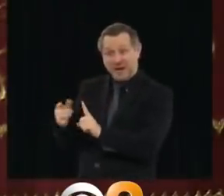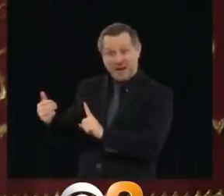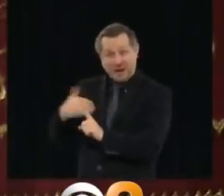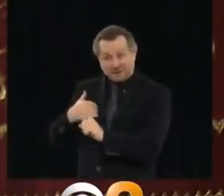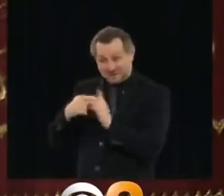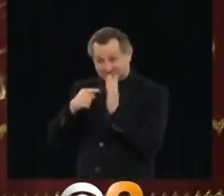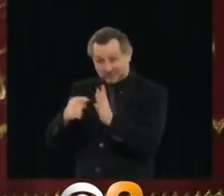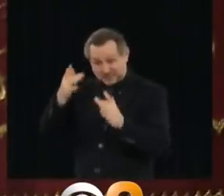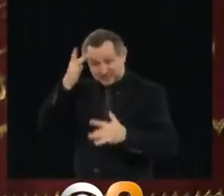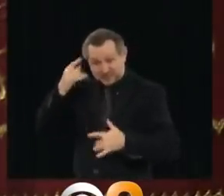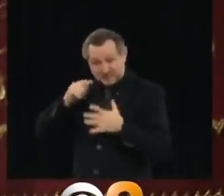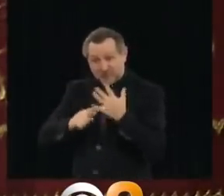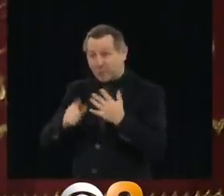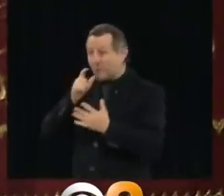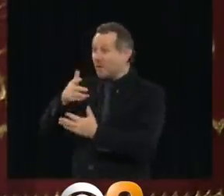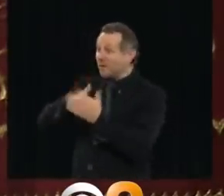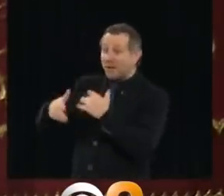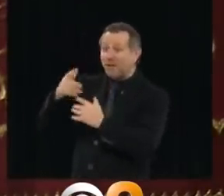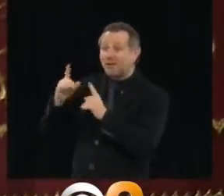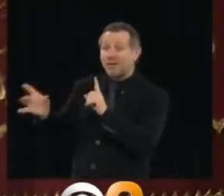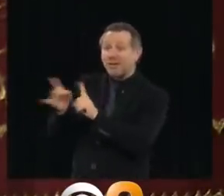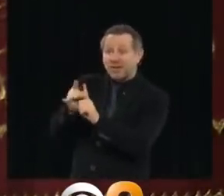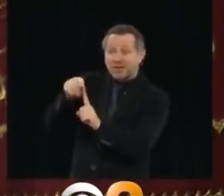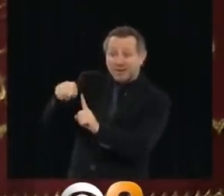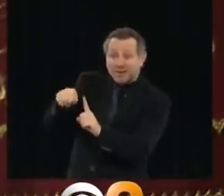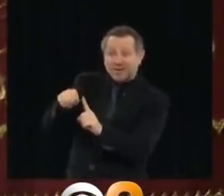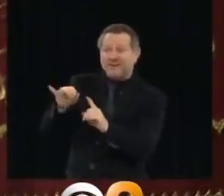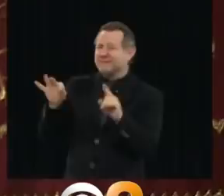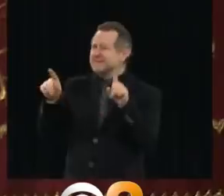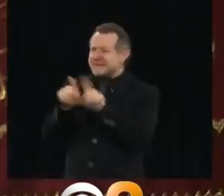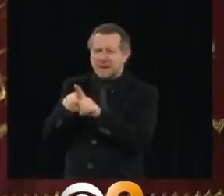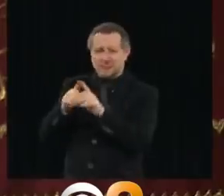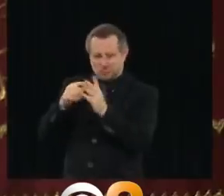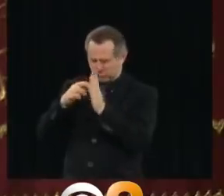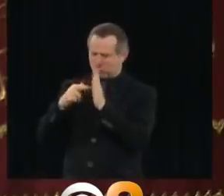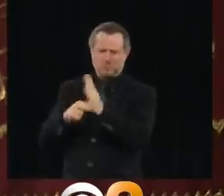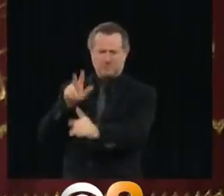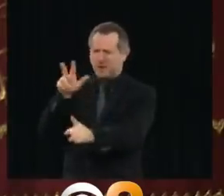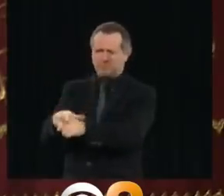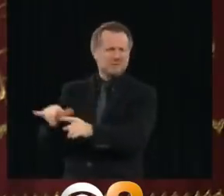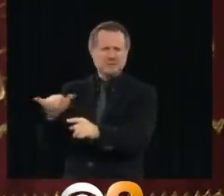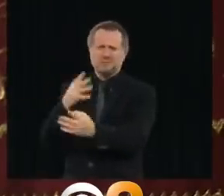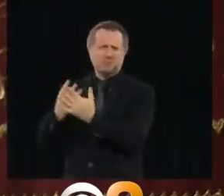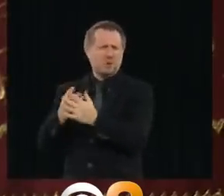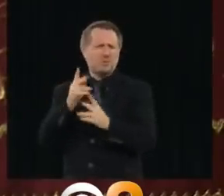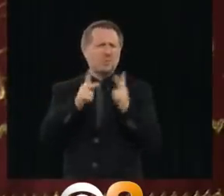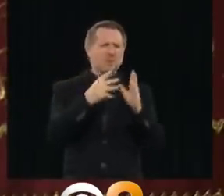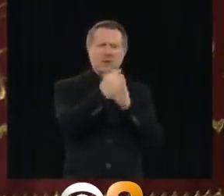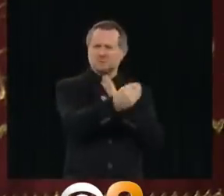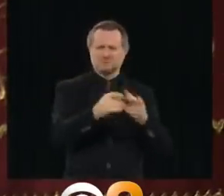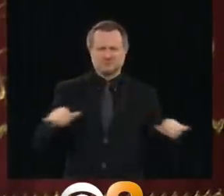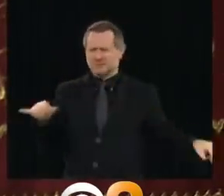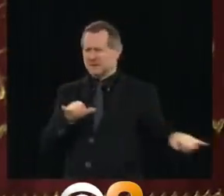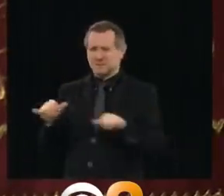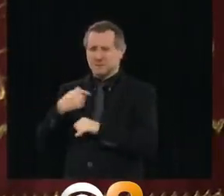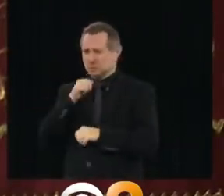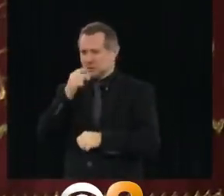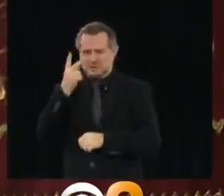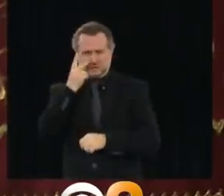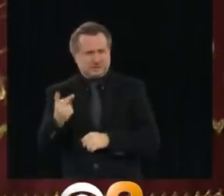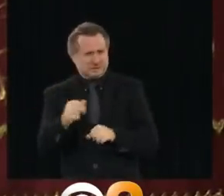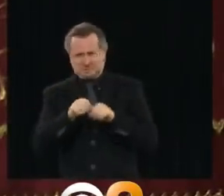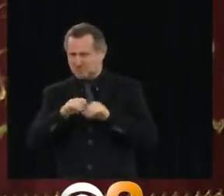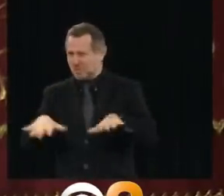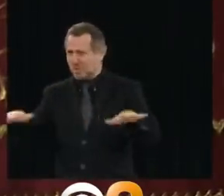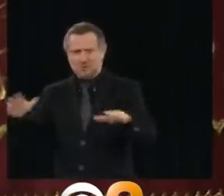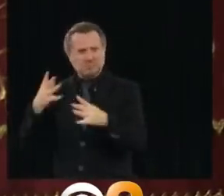who is COVID positive, that same rule applies within prisons. And we luckily have not seen outbreaks like they've seen in some